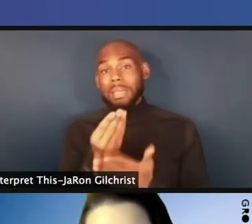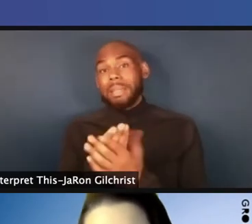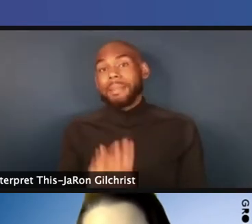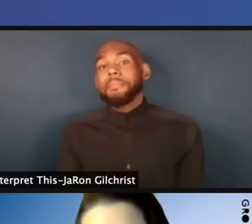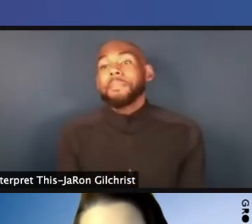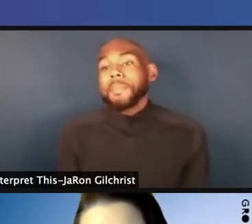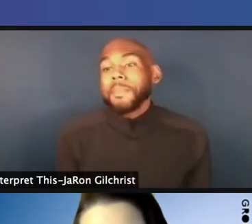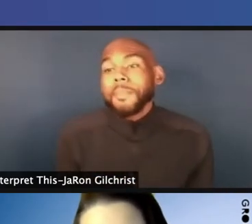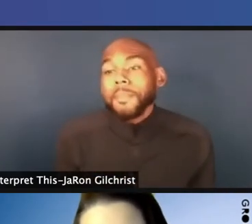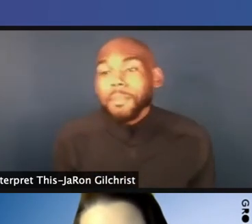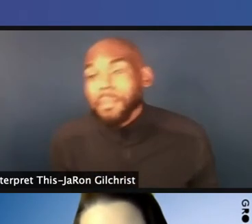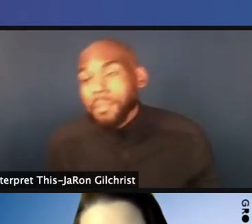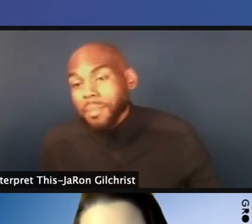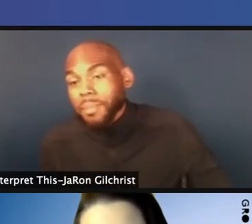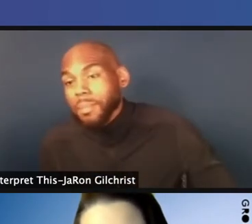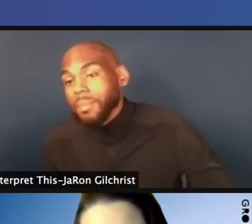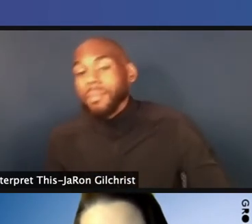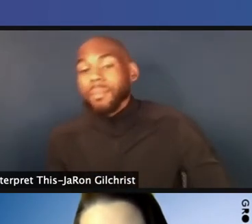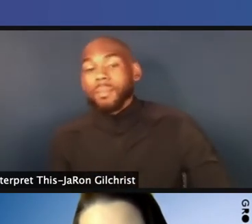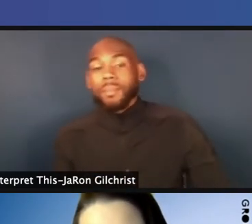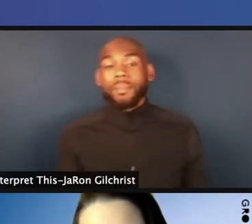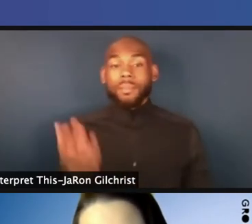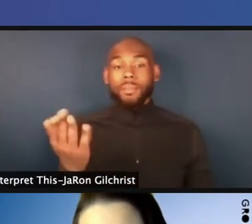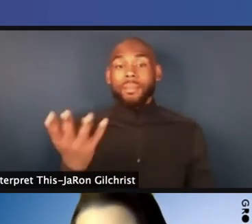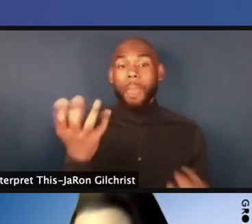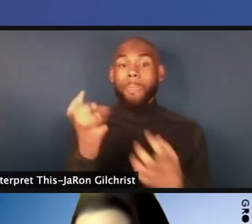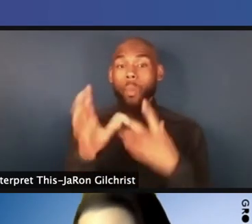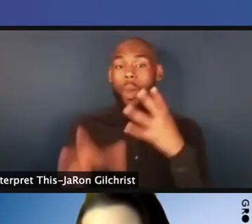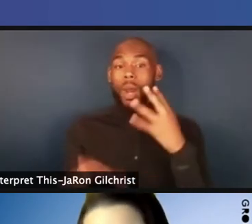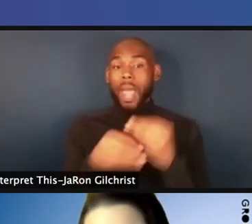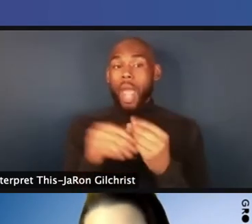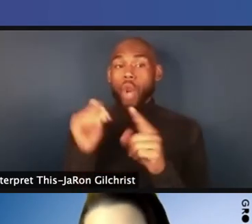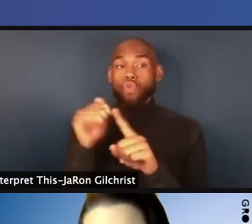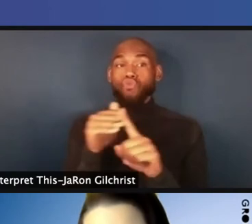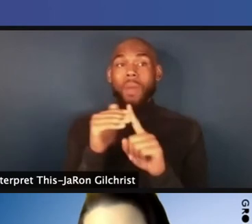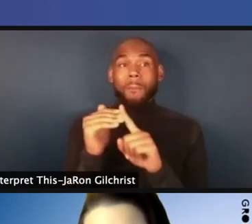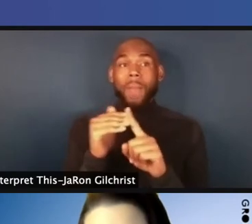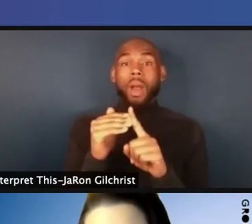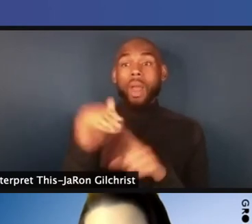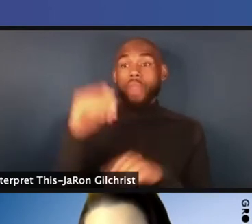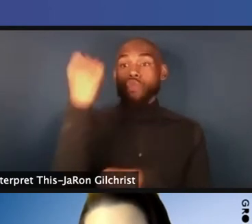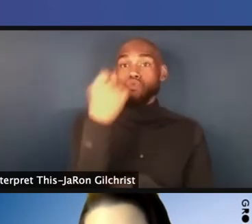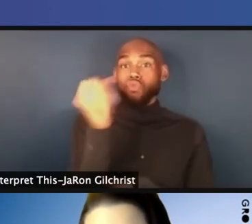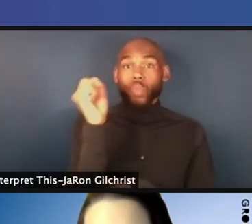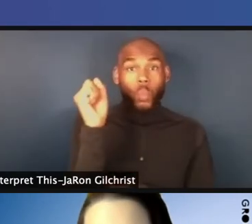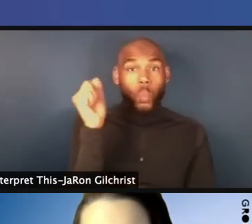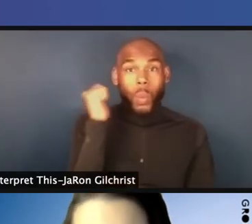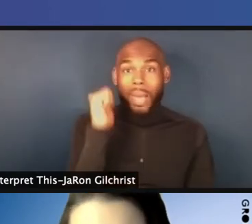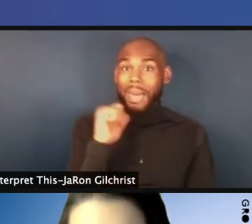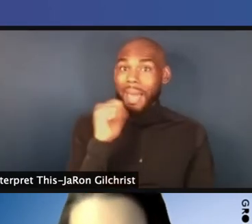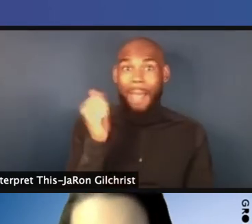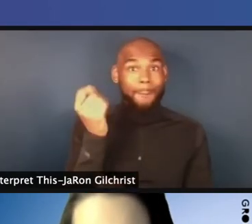Hmm. I think also just something to add on top of there, just a reminder to folks, is that the revolution will not be funded.